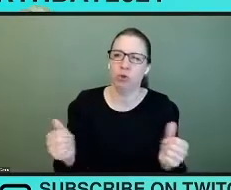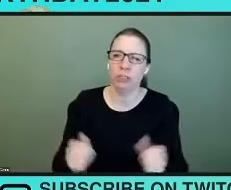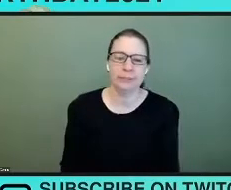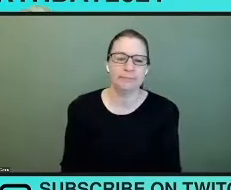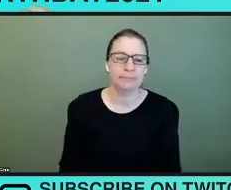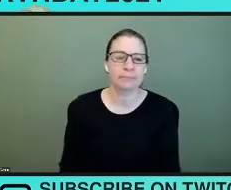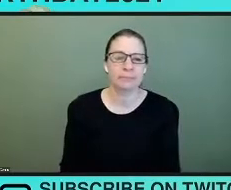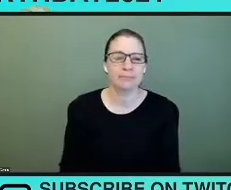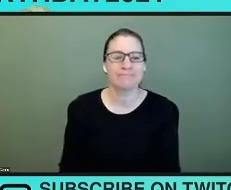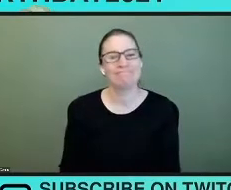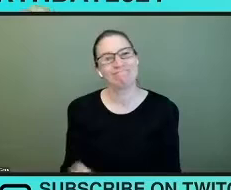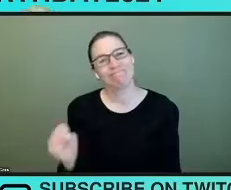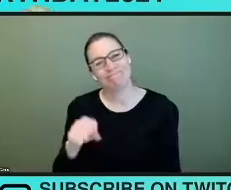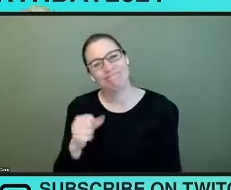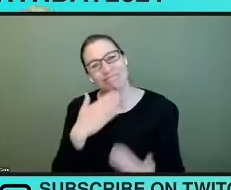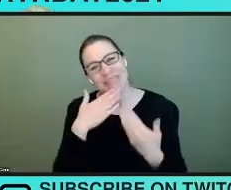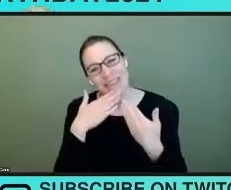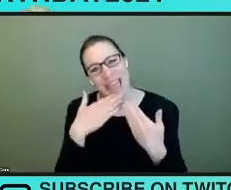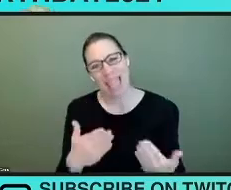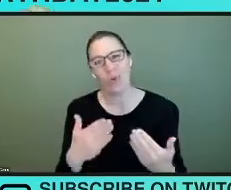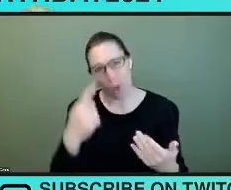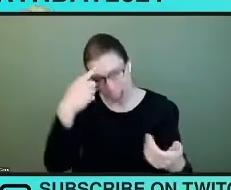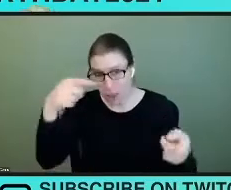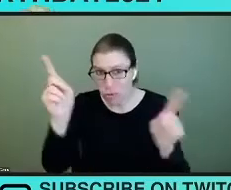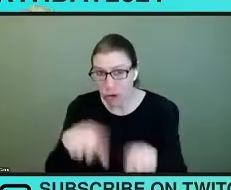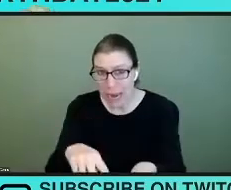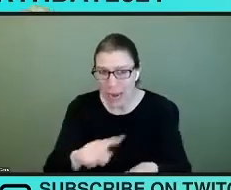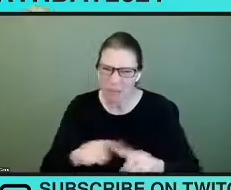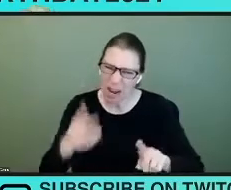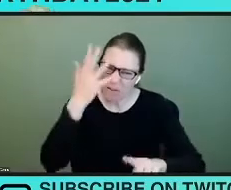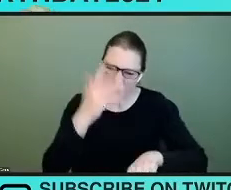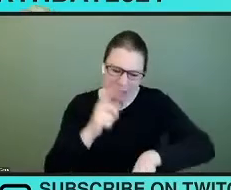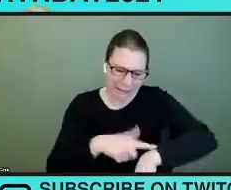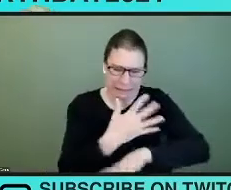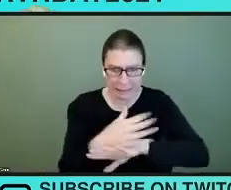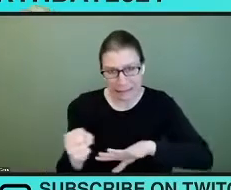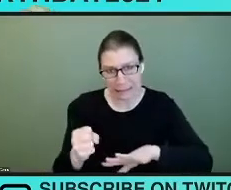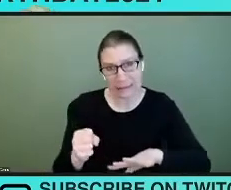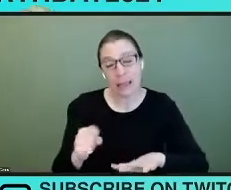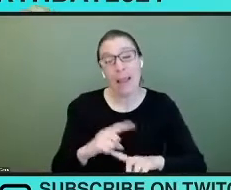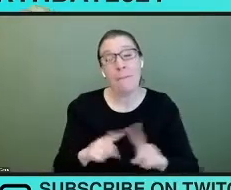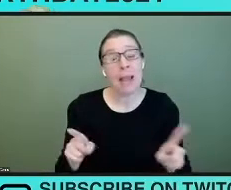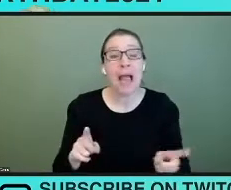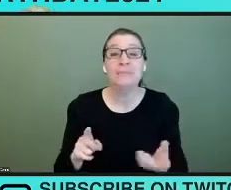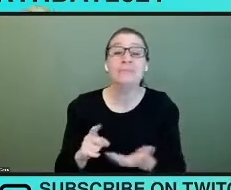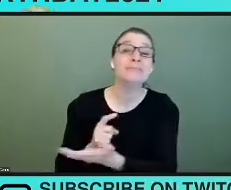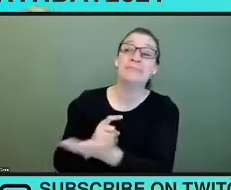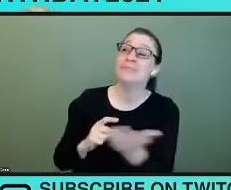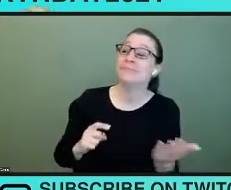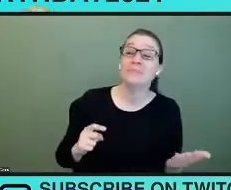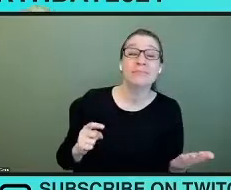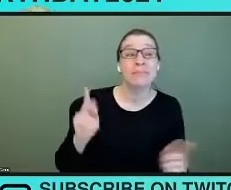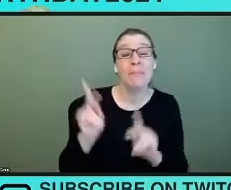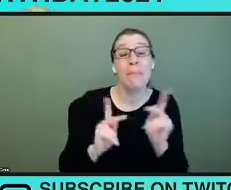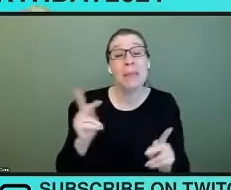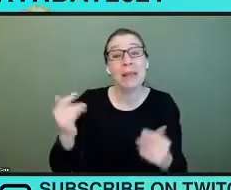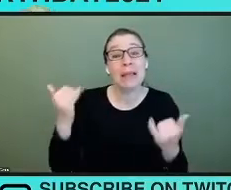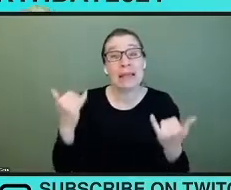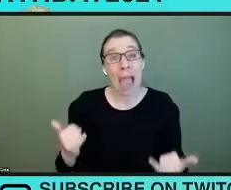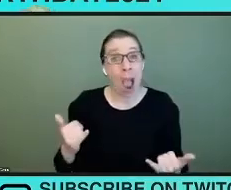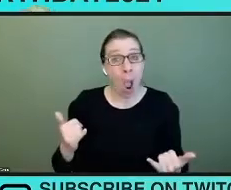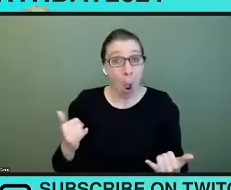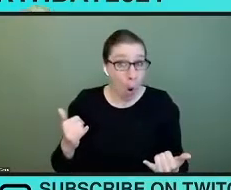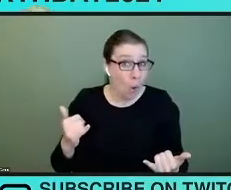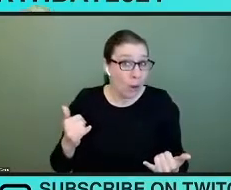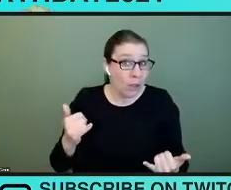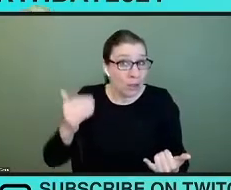talking to you. Unfortunately, we are out of time, but as you guys heard, we have solutions, we need to invest in them, and we need to really